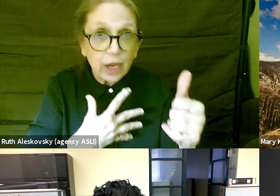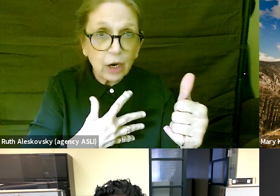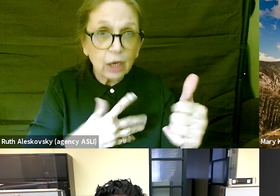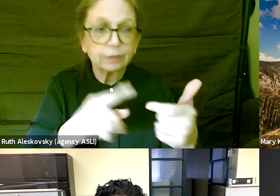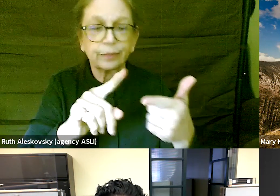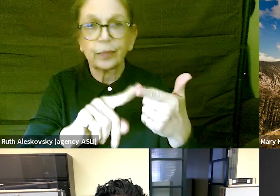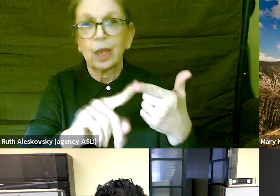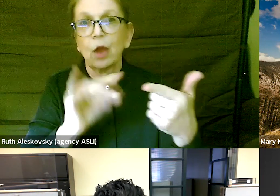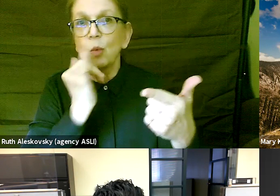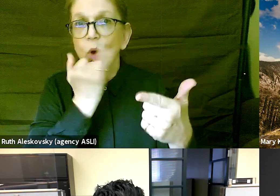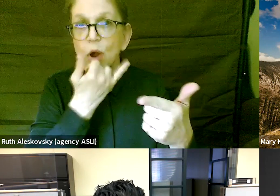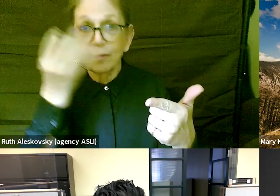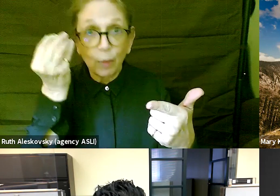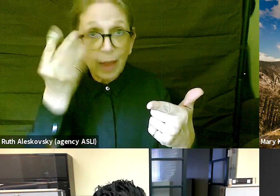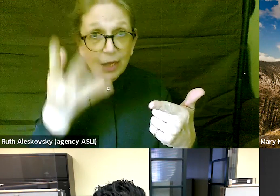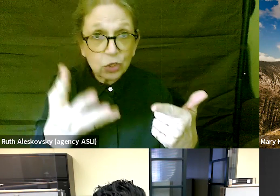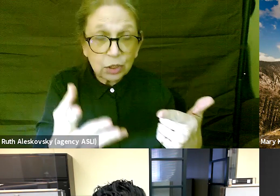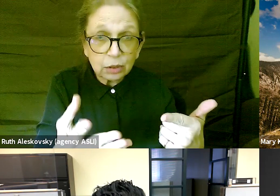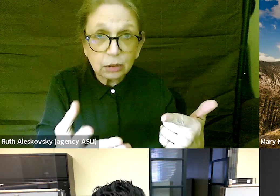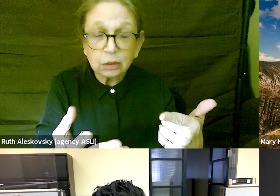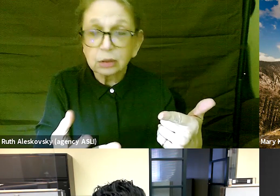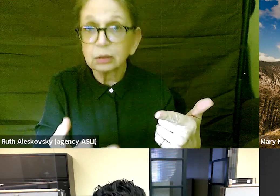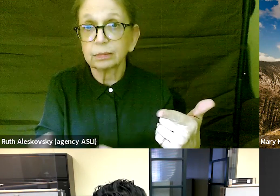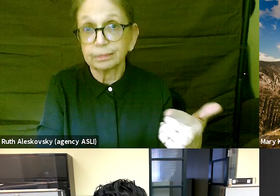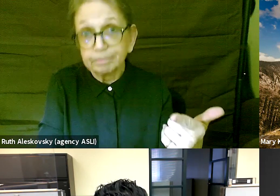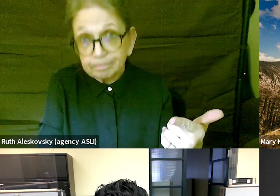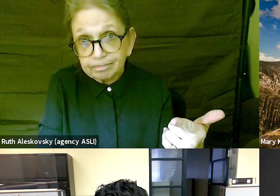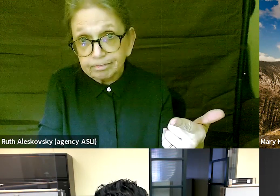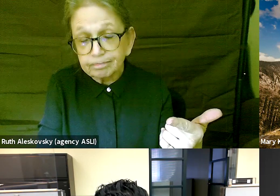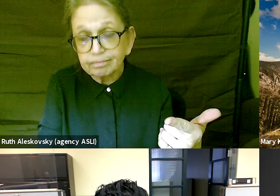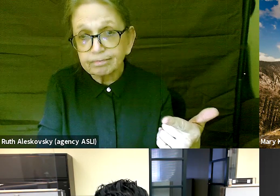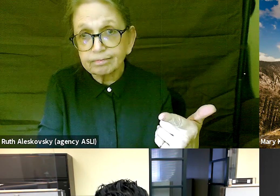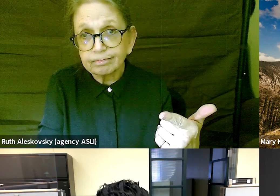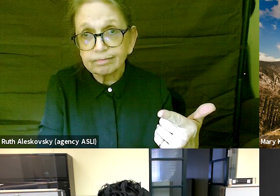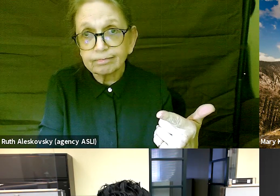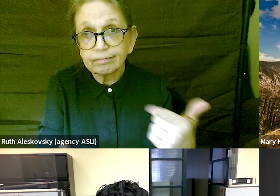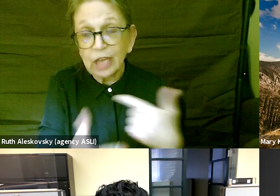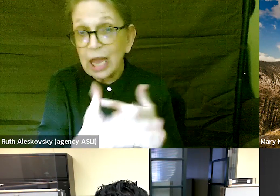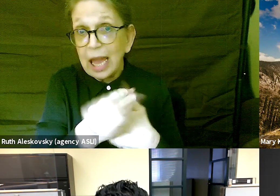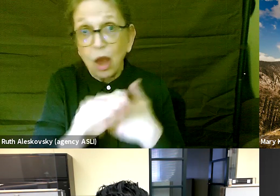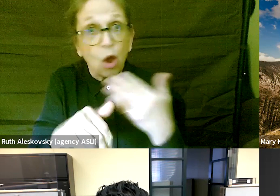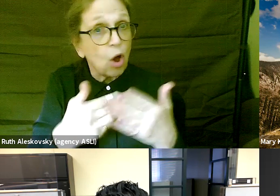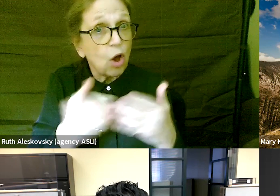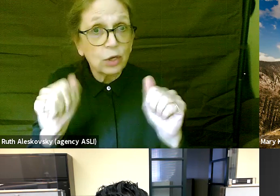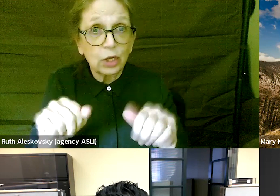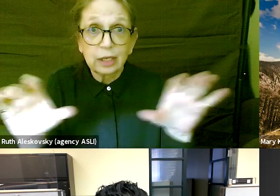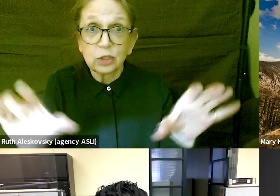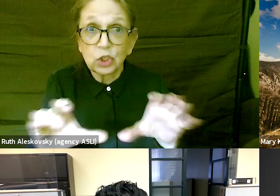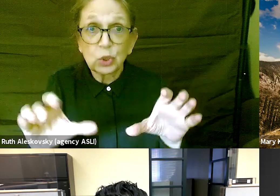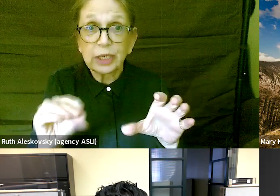disinformation that Crystal was talking about. And all you could really do is try